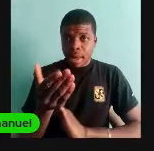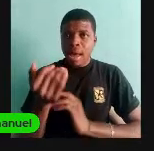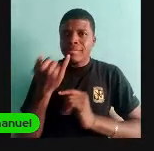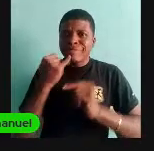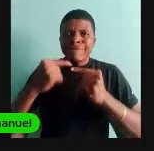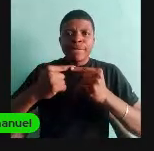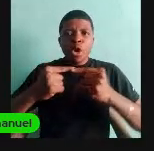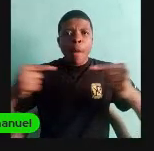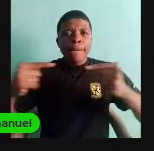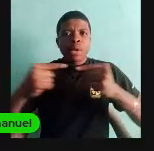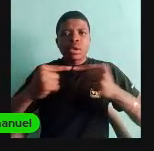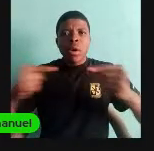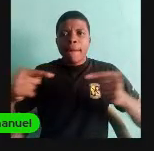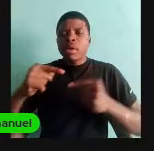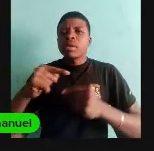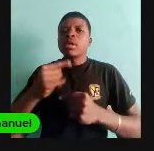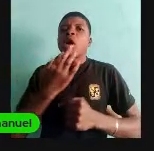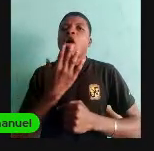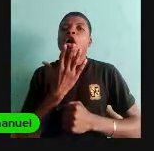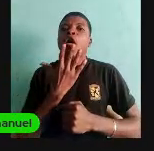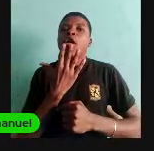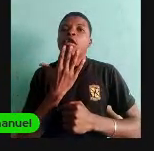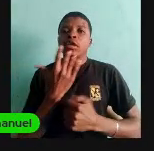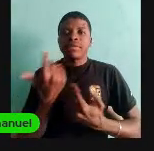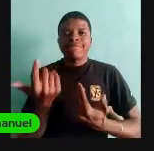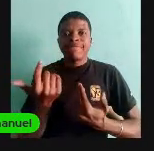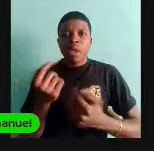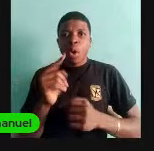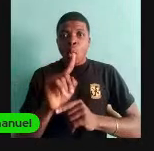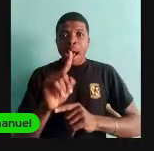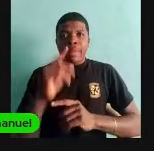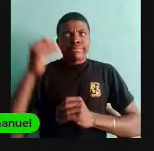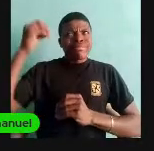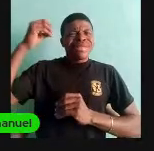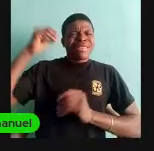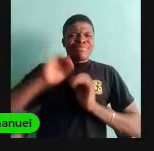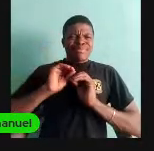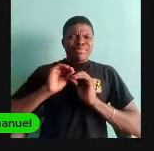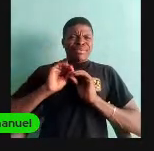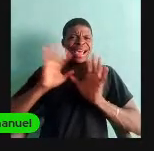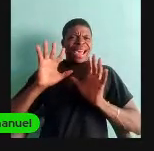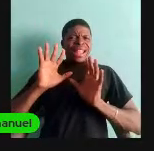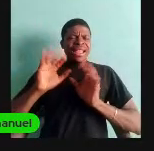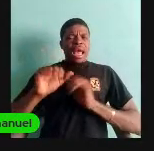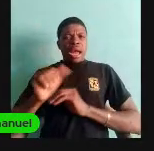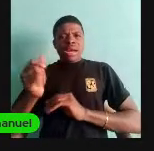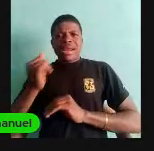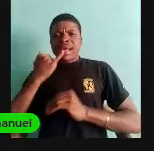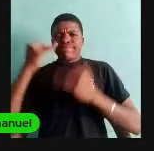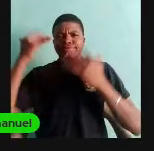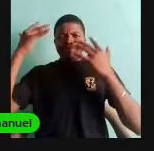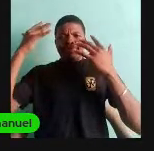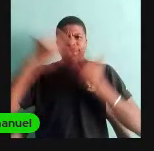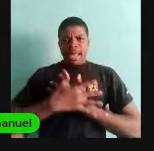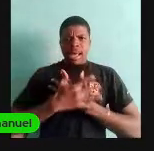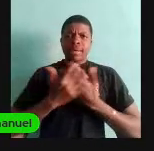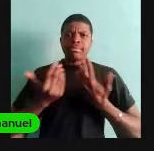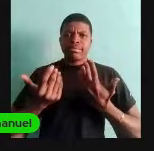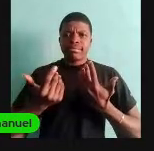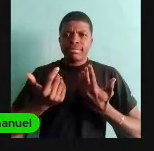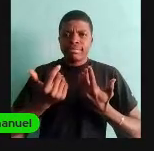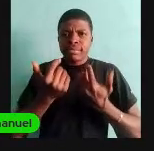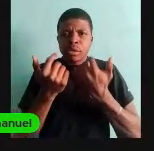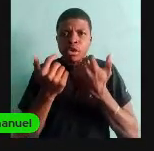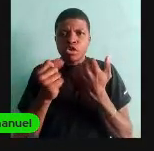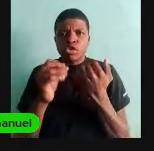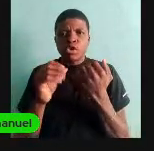together. One is light, one is dark. That is a contrast. Okay. So when the colors are